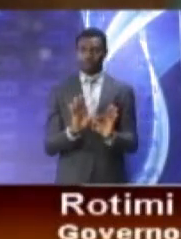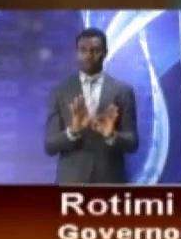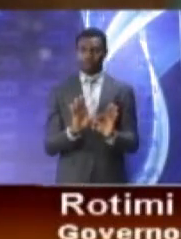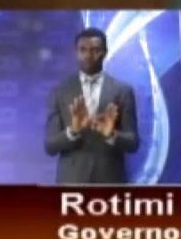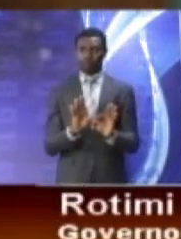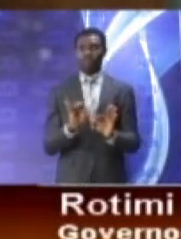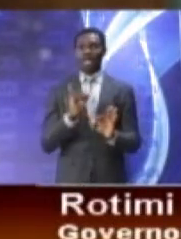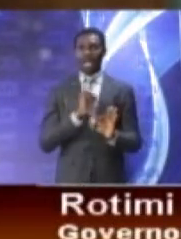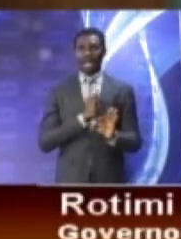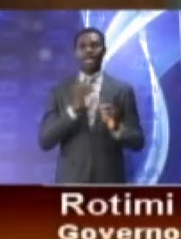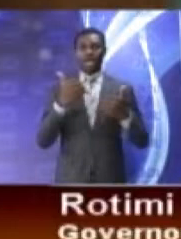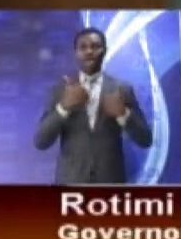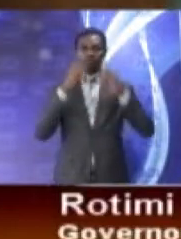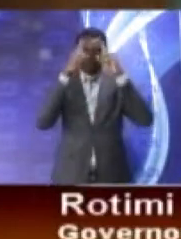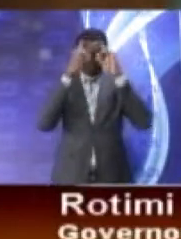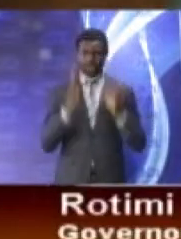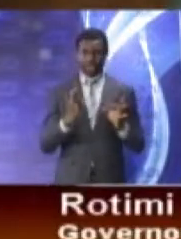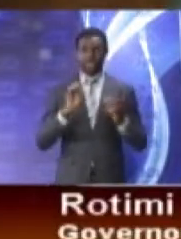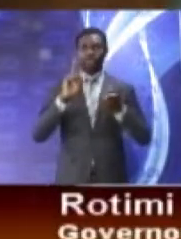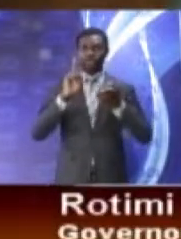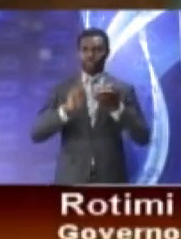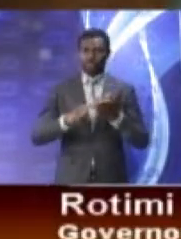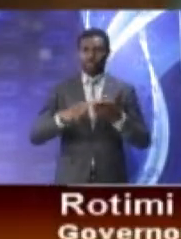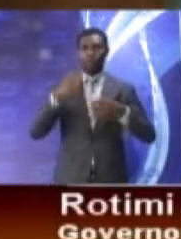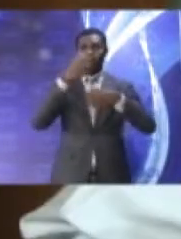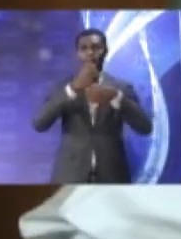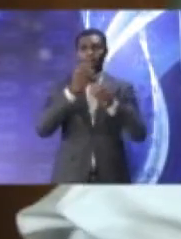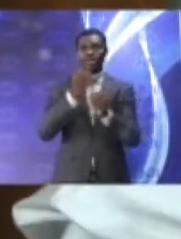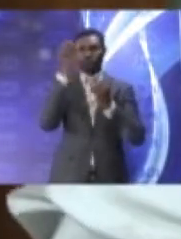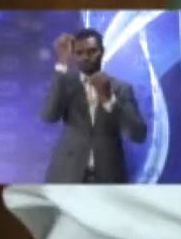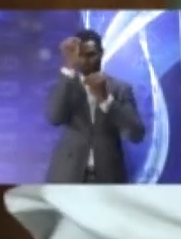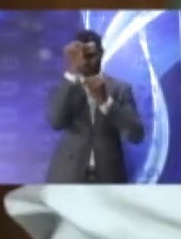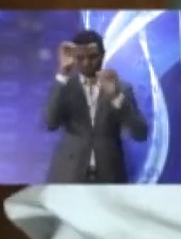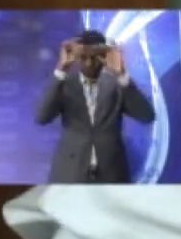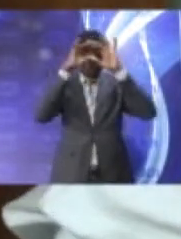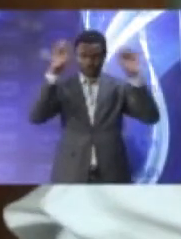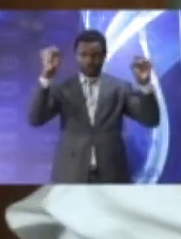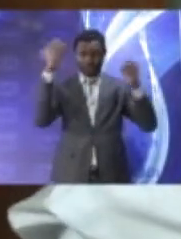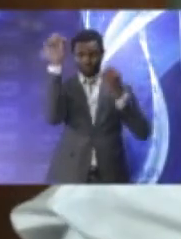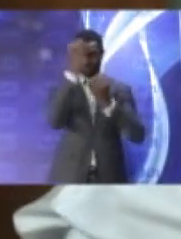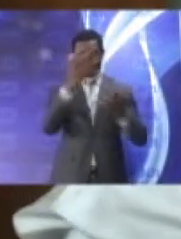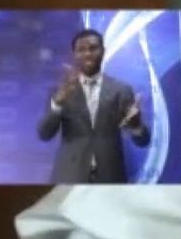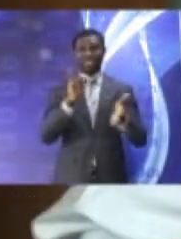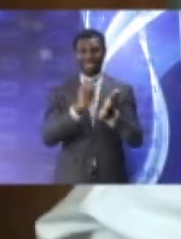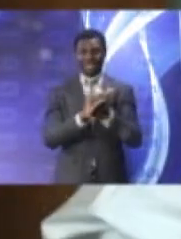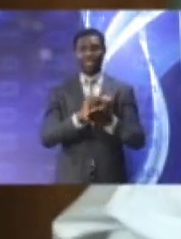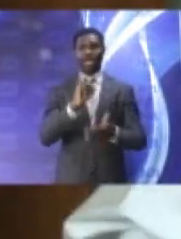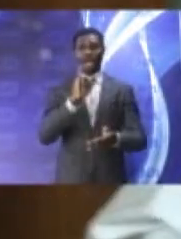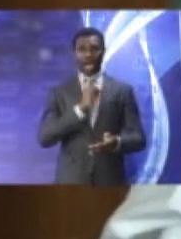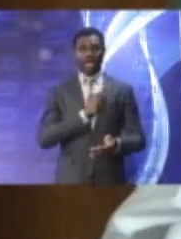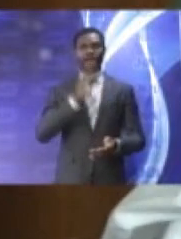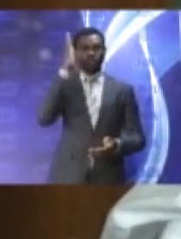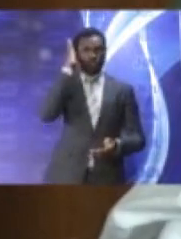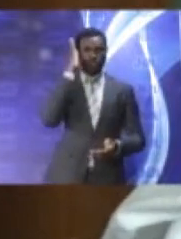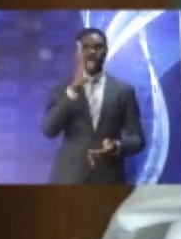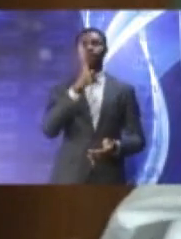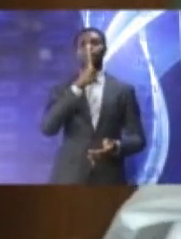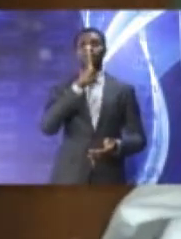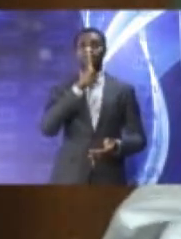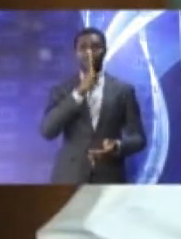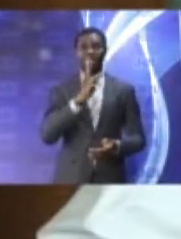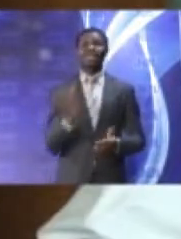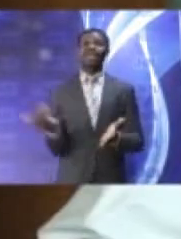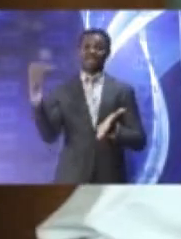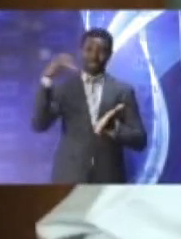I decided to let the president know of the fact that I will be contesting election